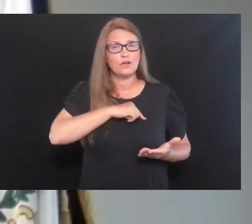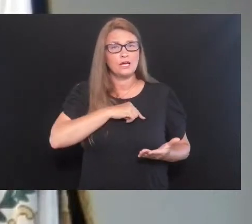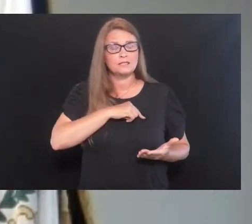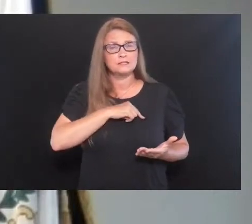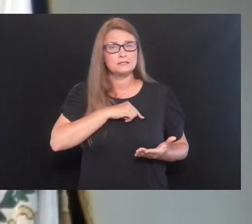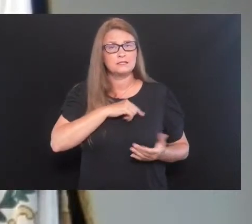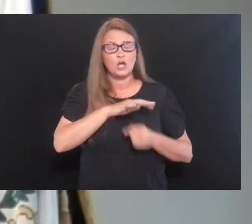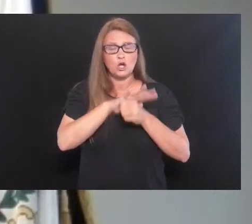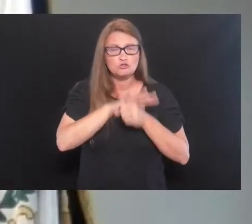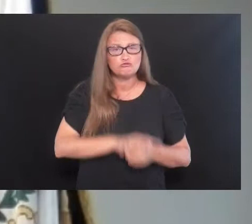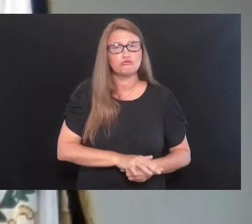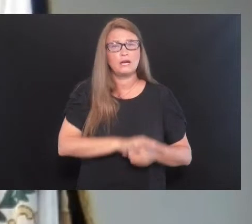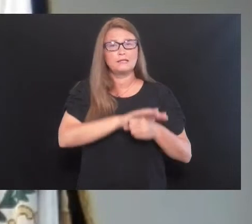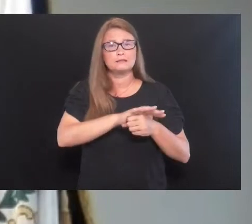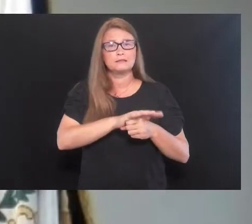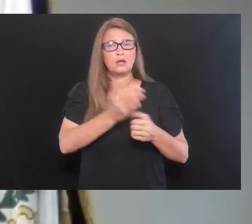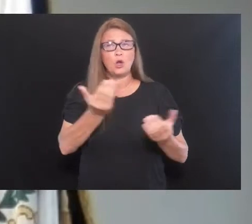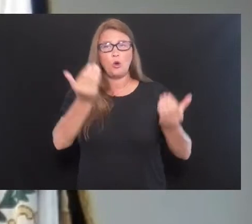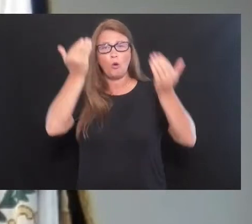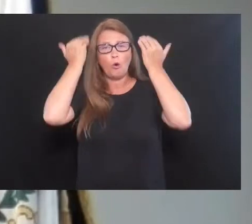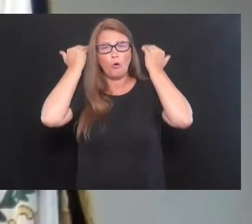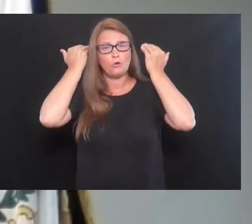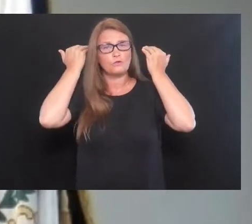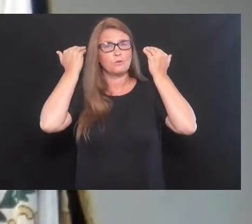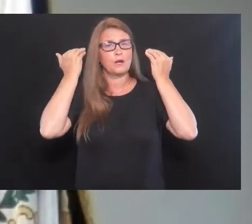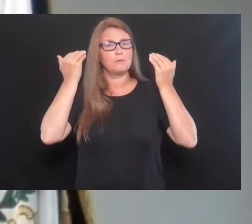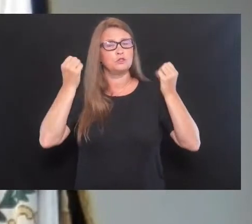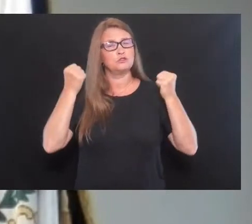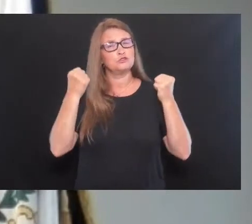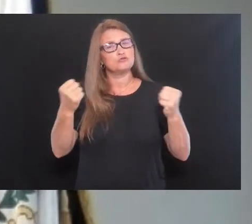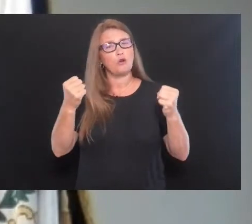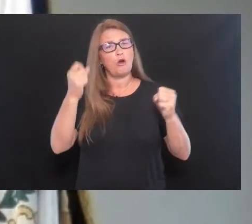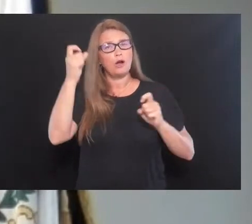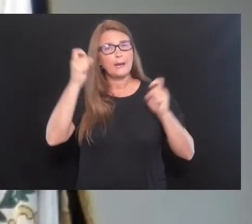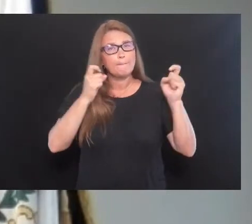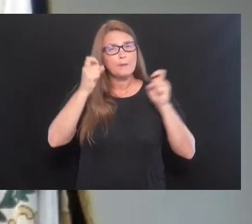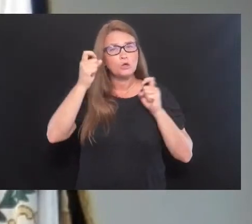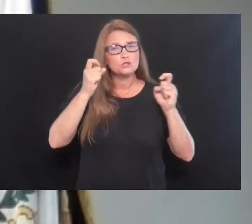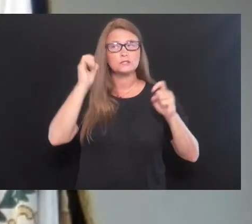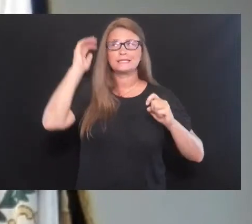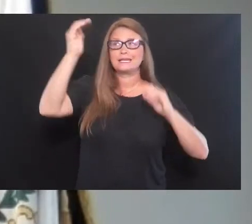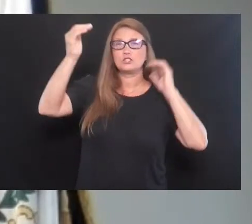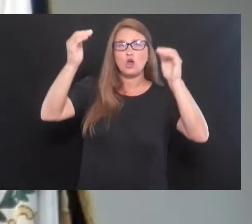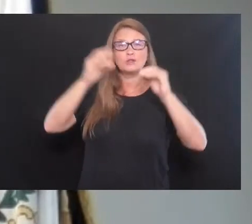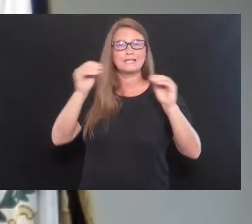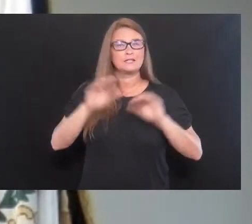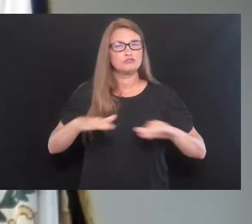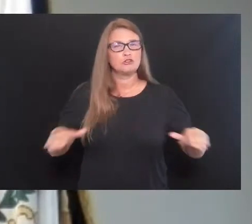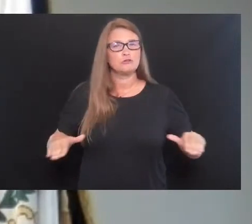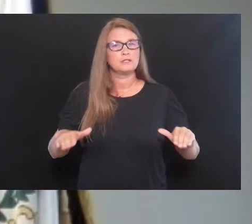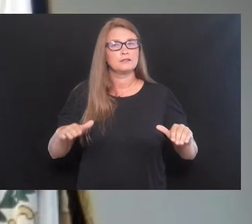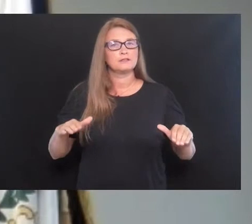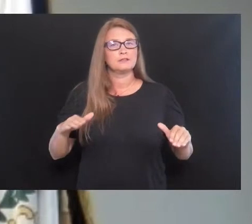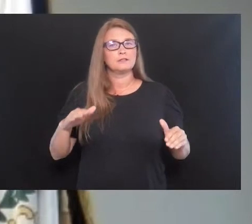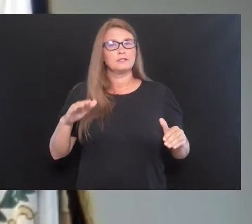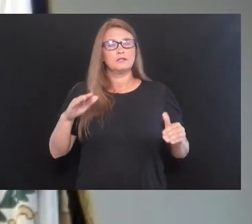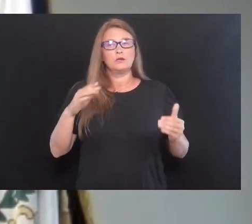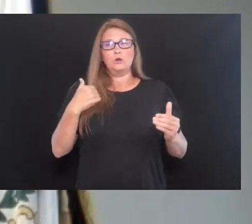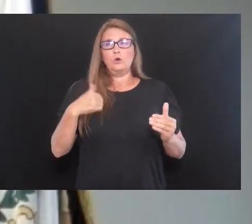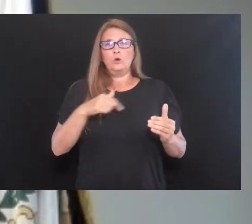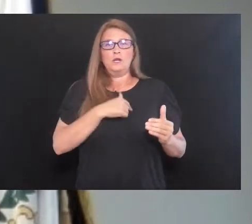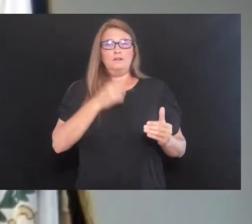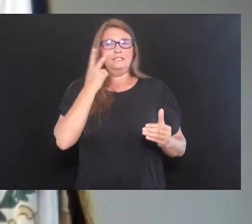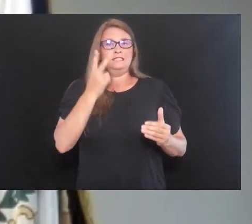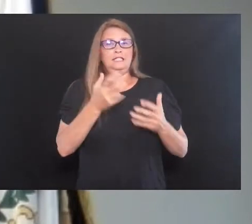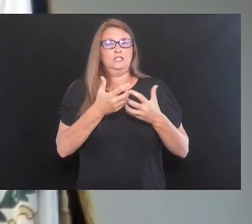stressful, overwhelming, and cause strong emotions in adults and children. Public health actions such as social